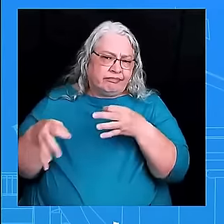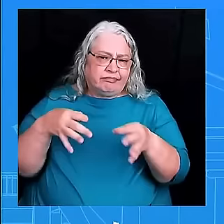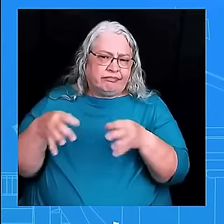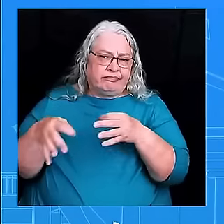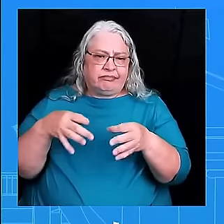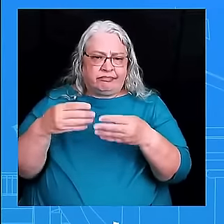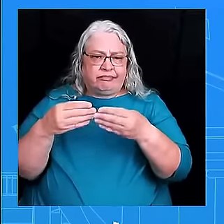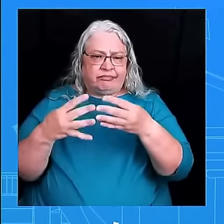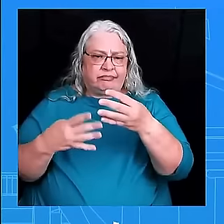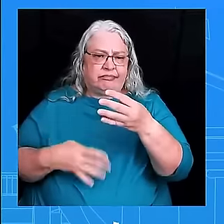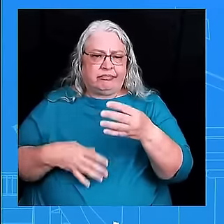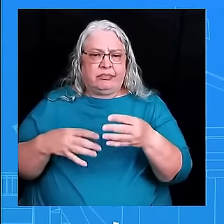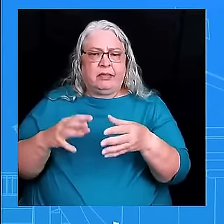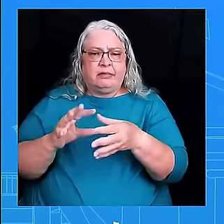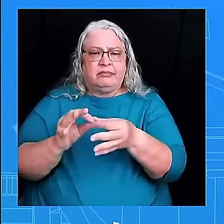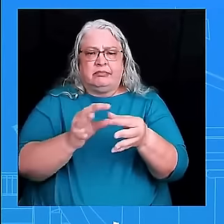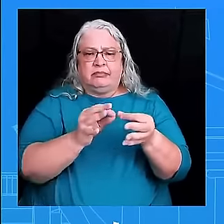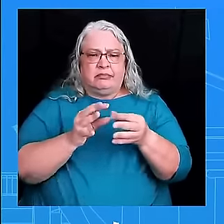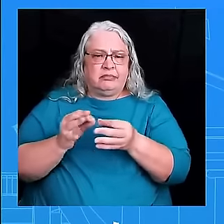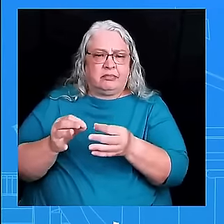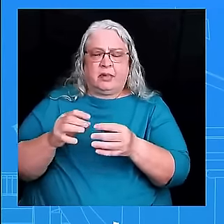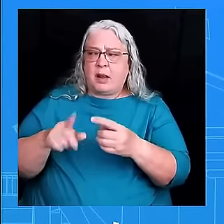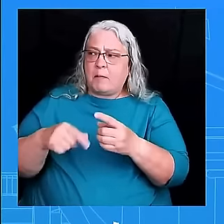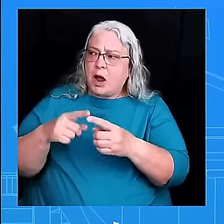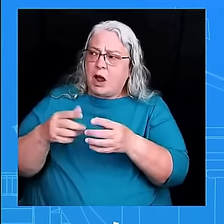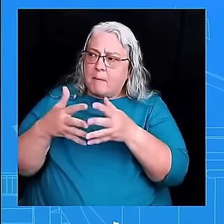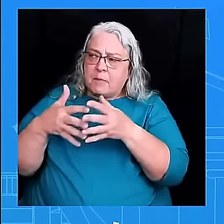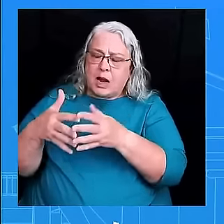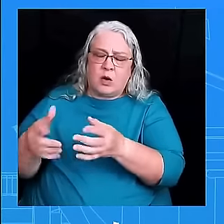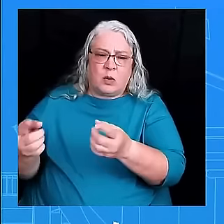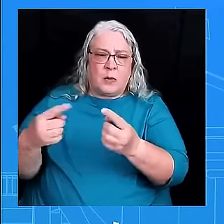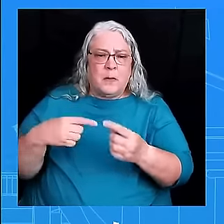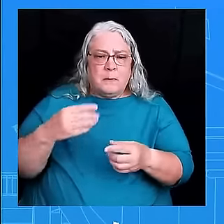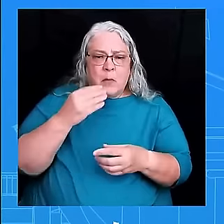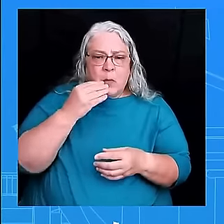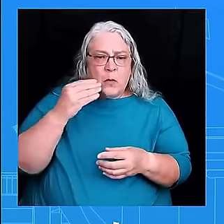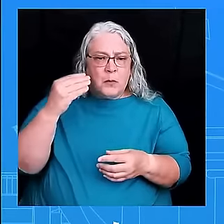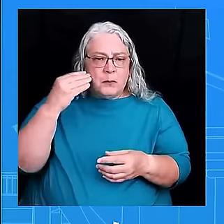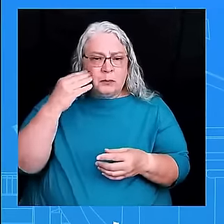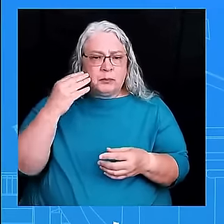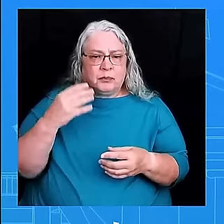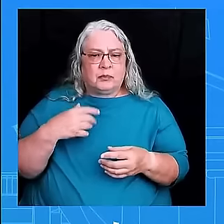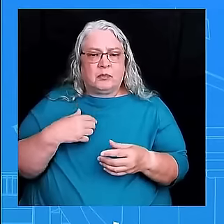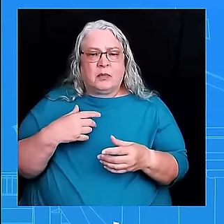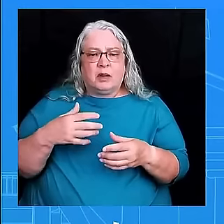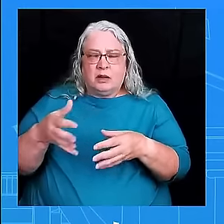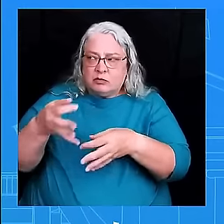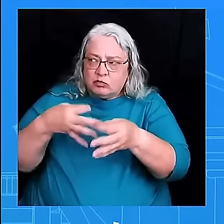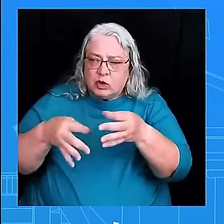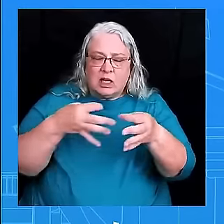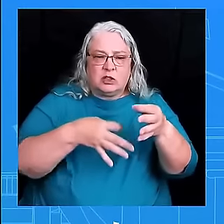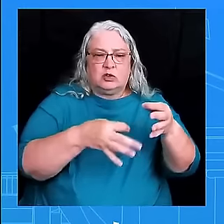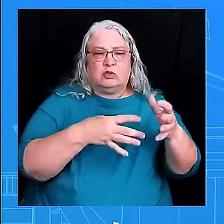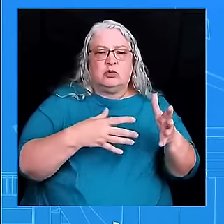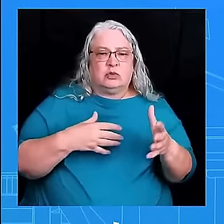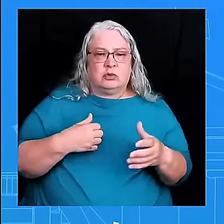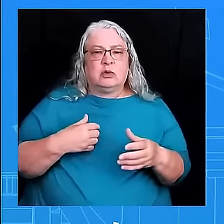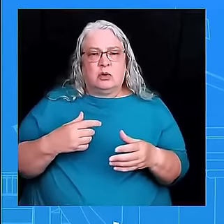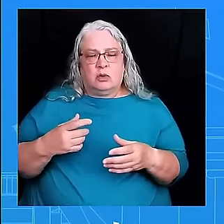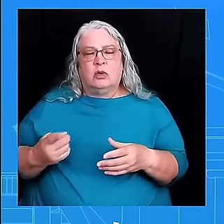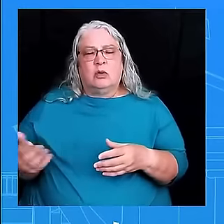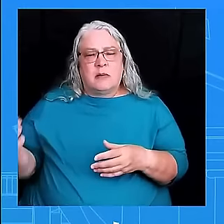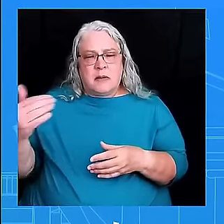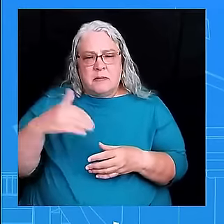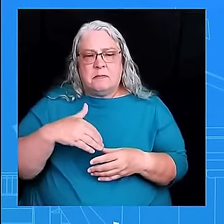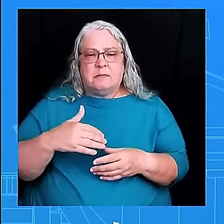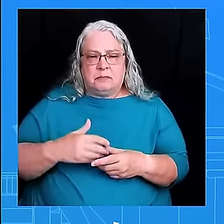as we can. That is the goal every time we get into these negotiations, and we're always very careful. We do not do these in public, obviously, and at every step